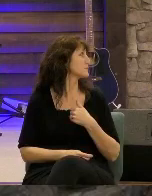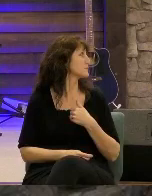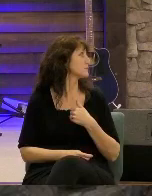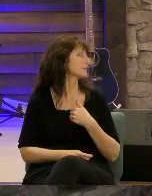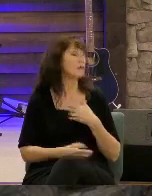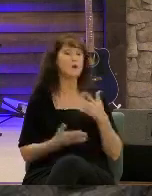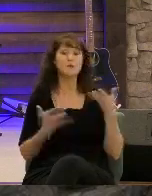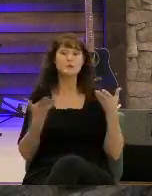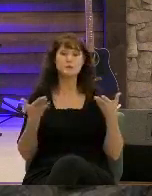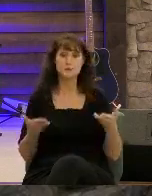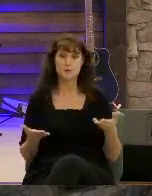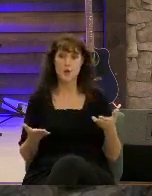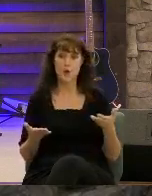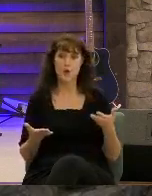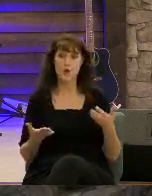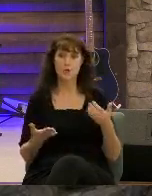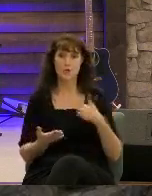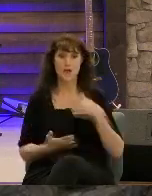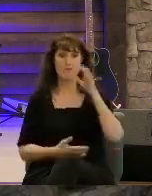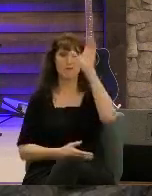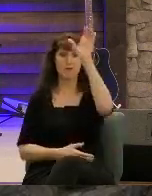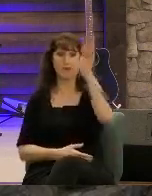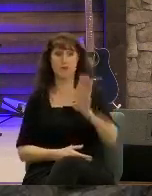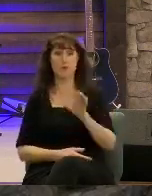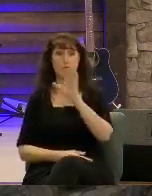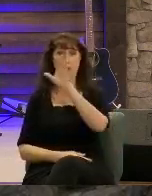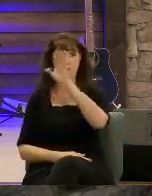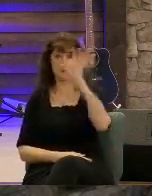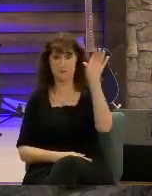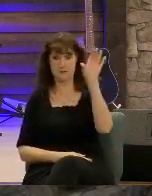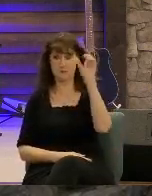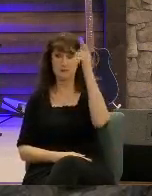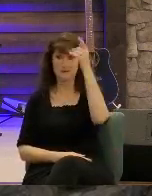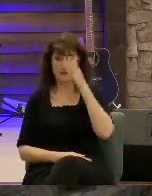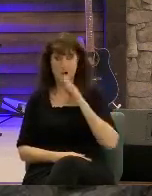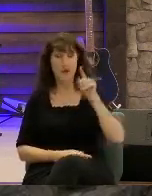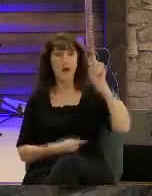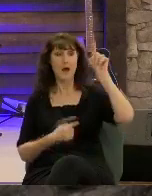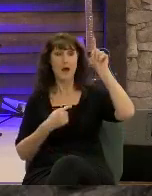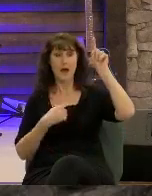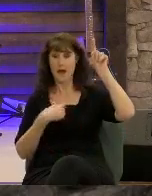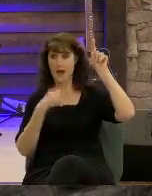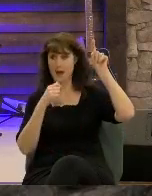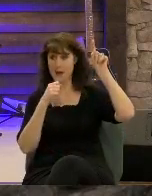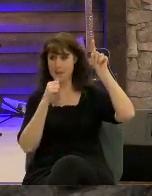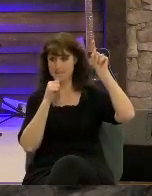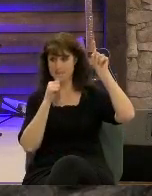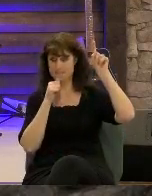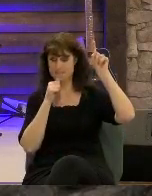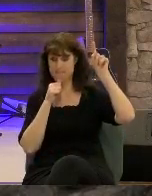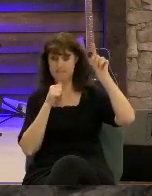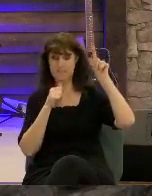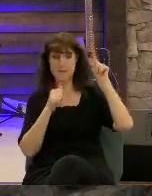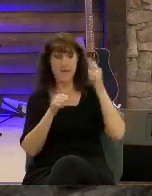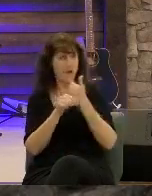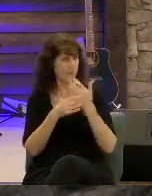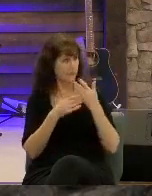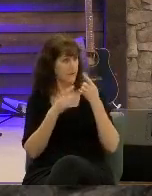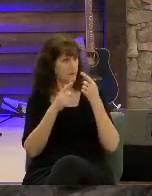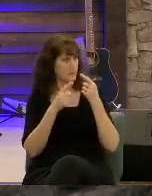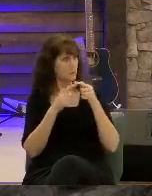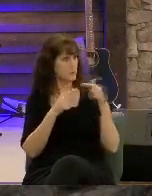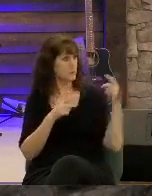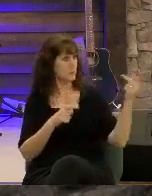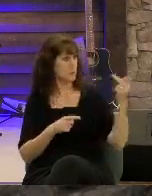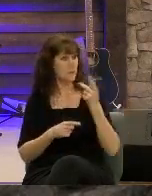So, we have the cross. We have a God that is the I am. He's everything to you and to me. And the result of